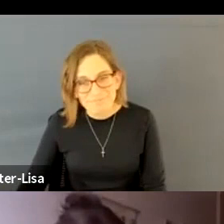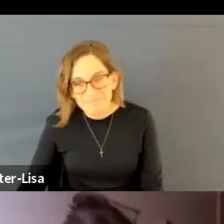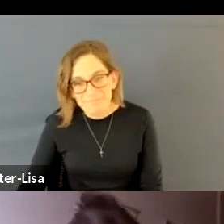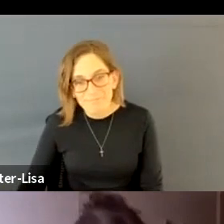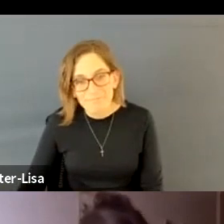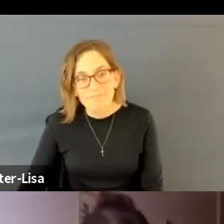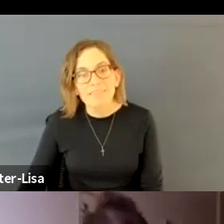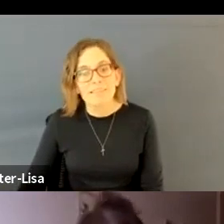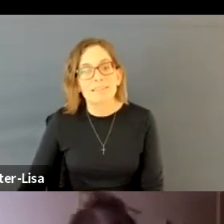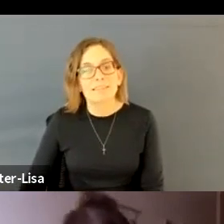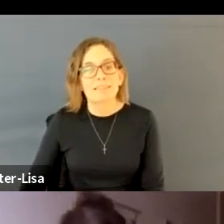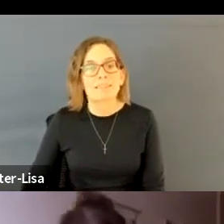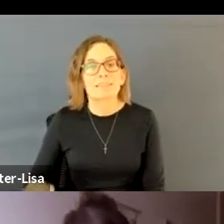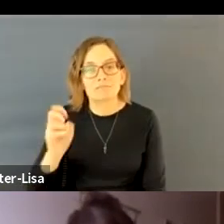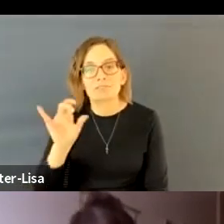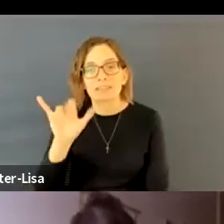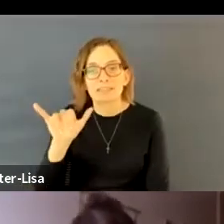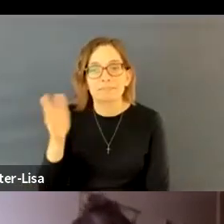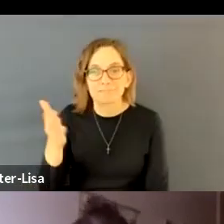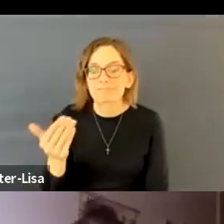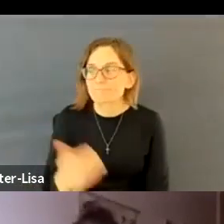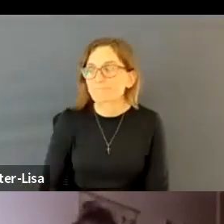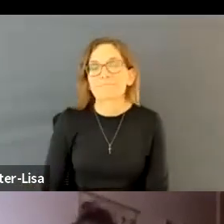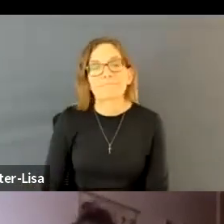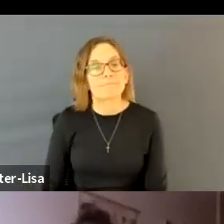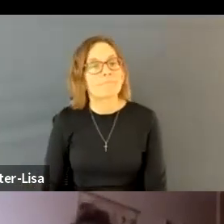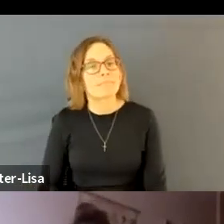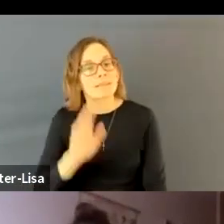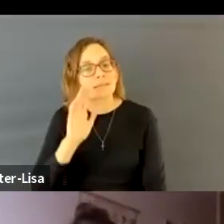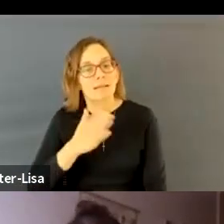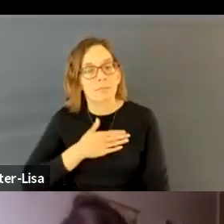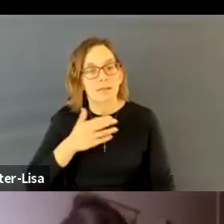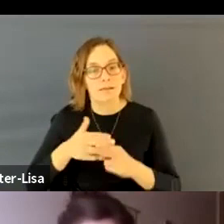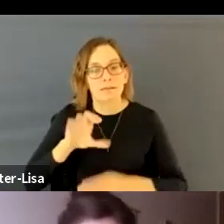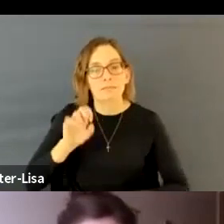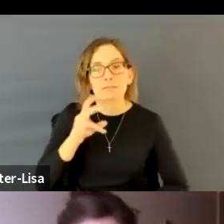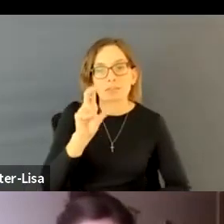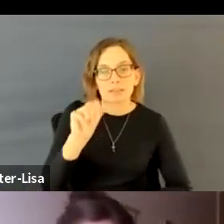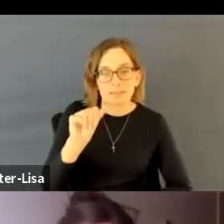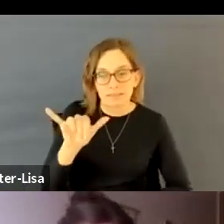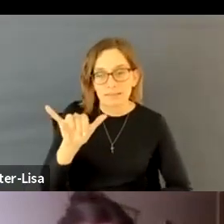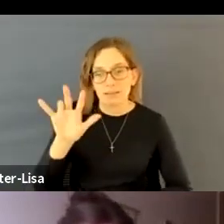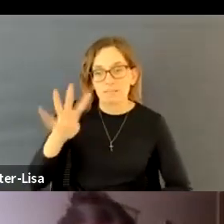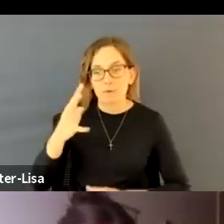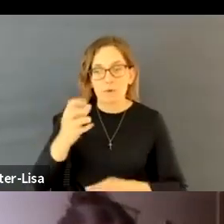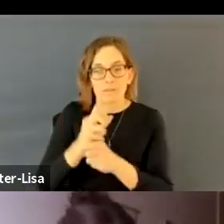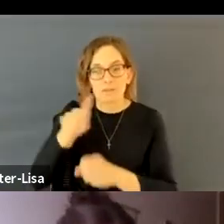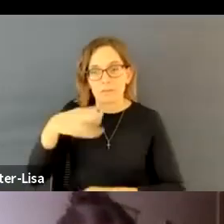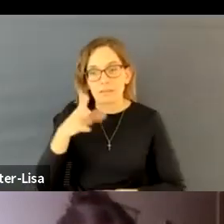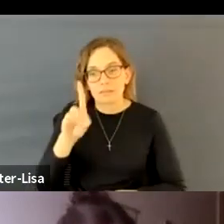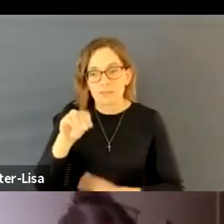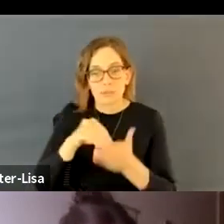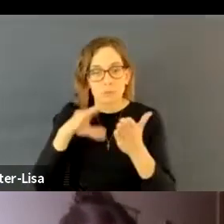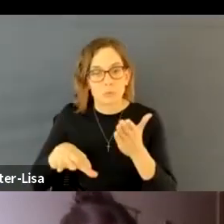I will pass it to Chelsea, yes. Hi, my name is Chelsea. I'm a fourth year PhD student in the Earth